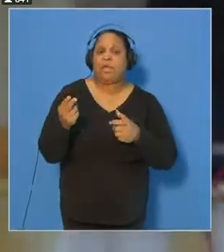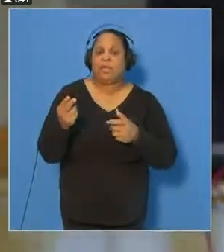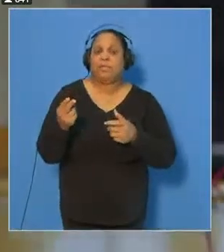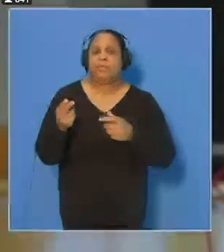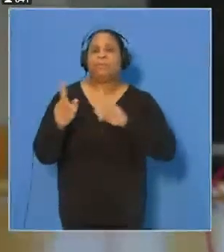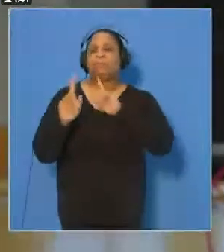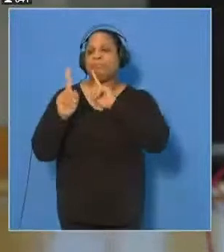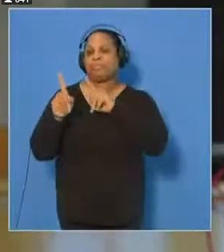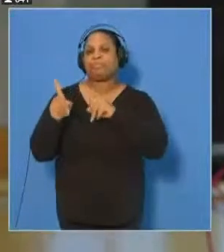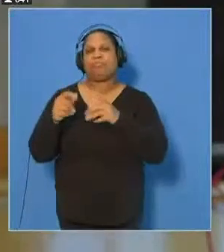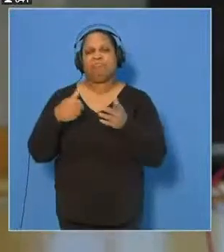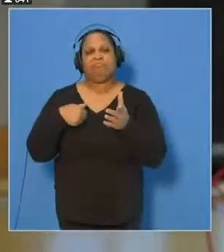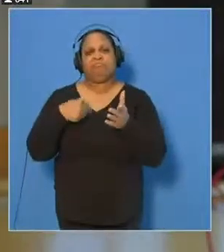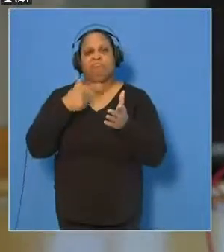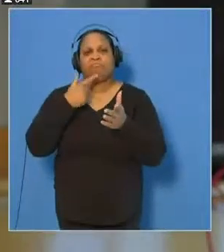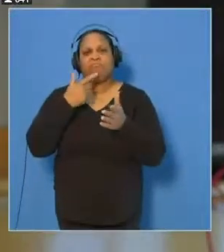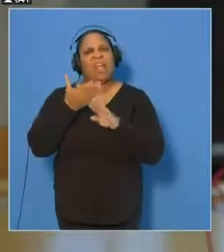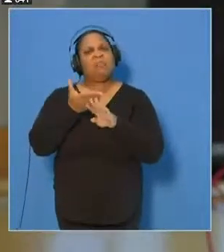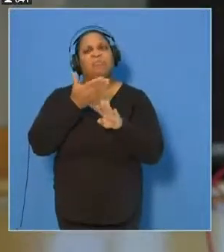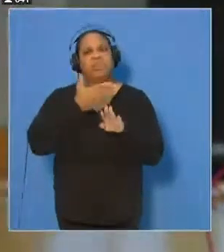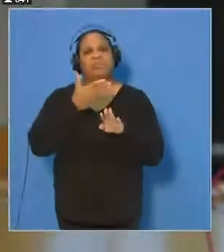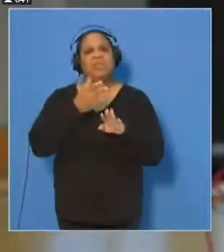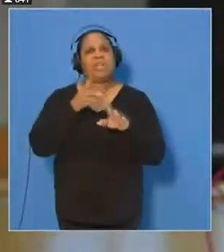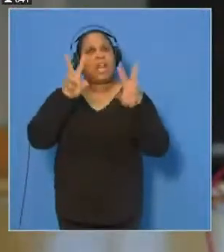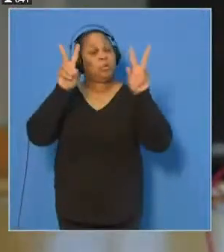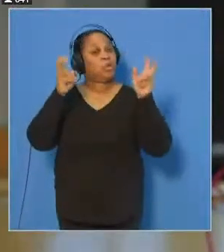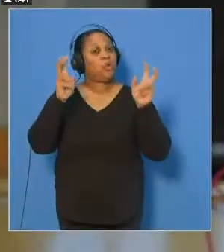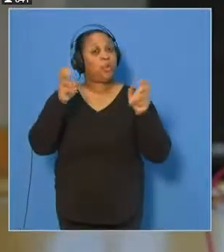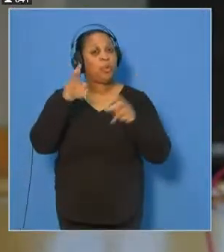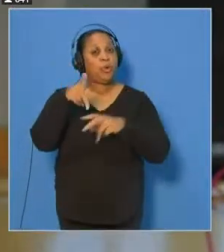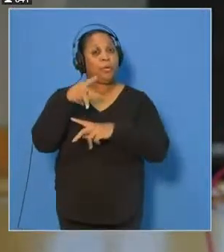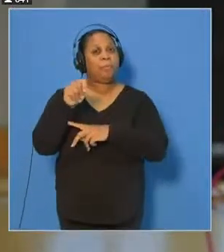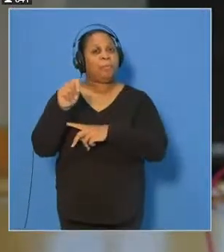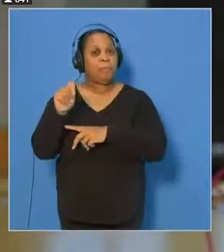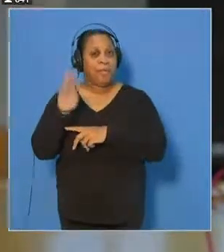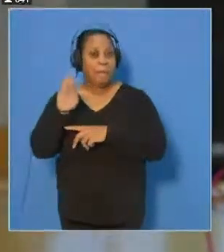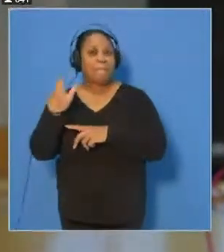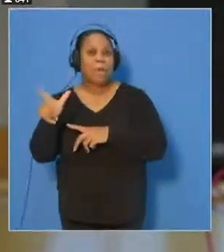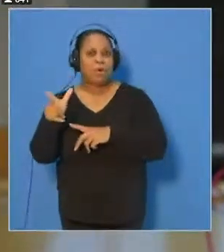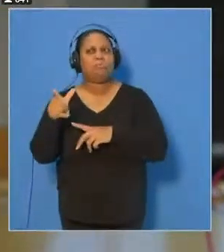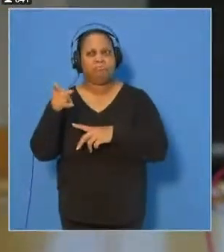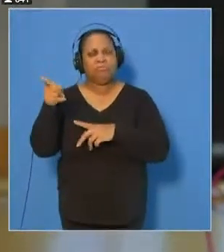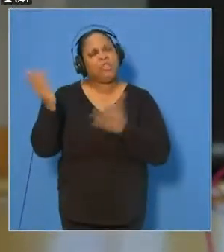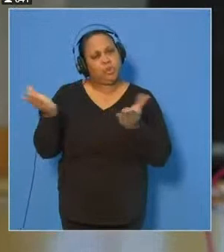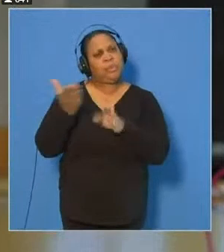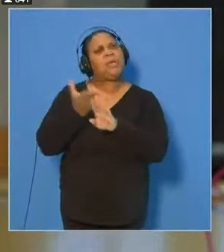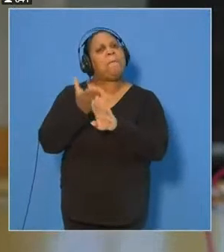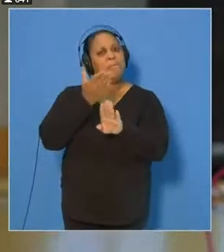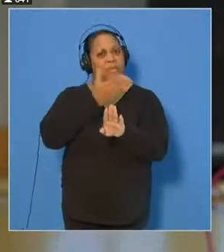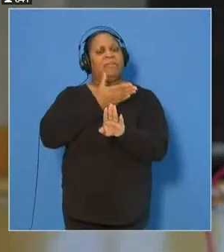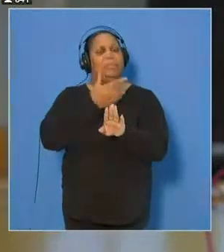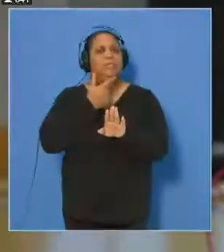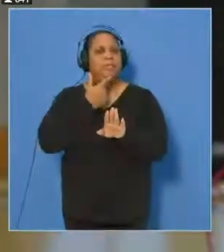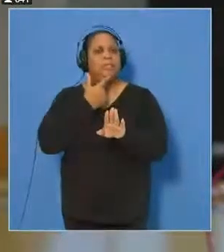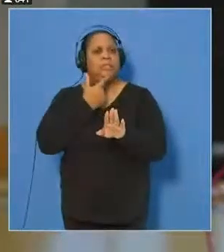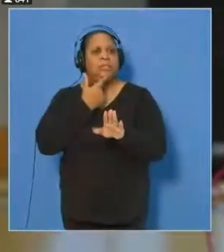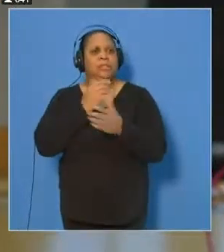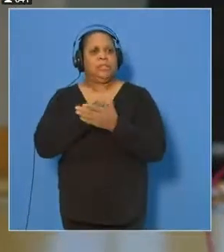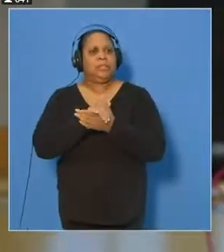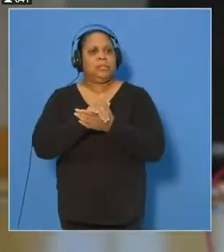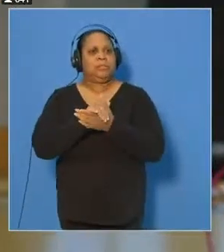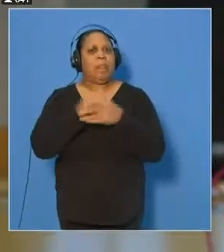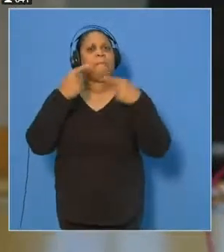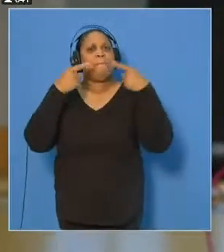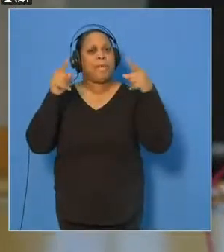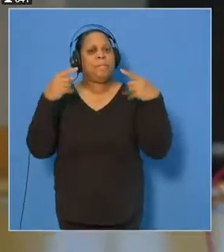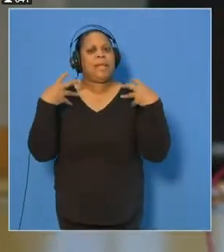mentioned previously, and I was actually quoting Dr. Peakball, and you would have been in attendance when she was here present previously, she did the public